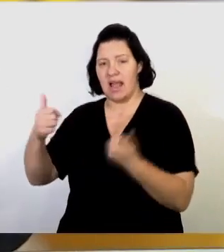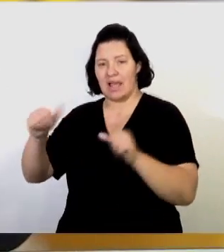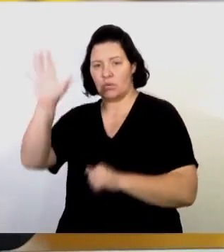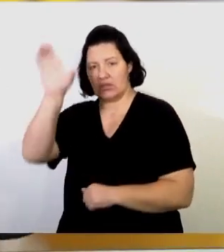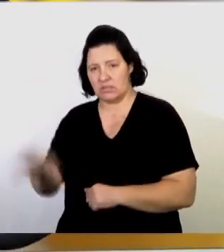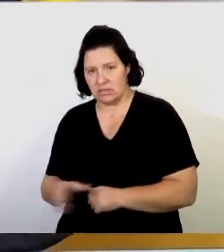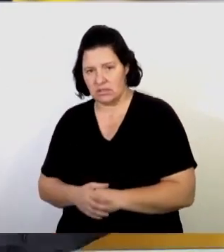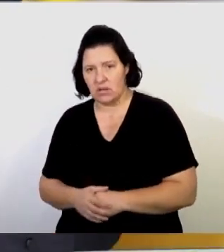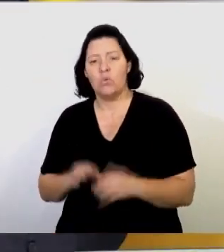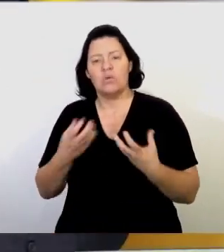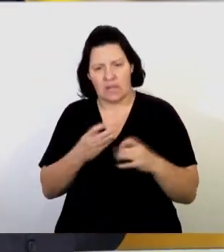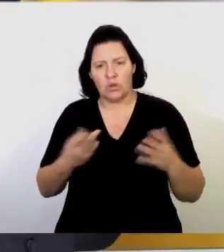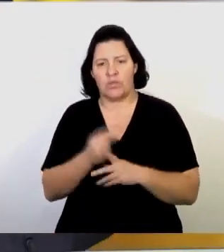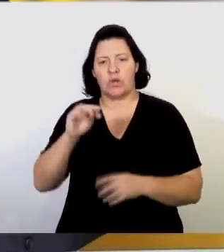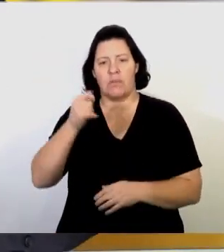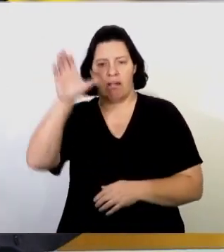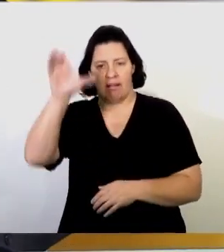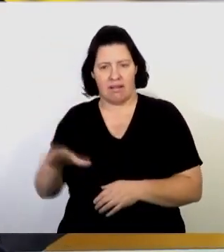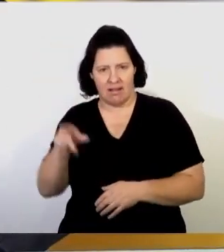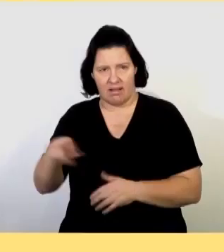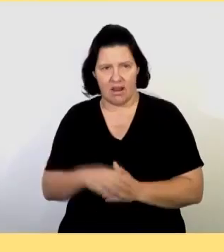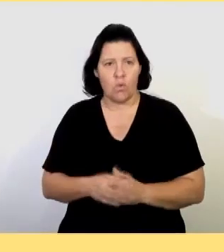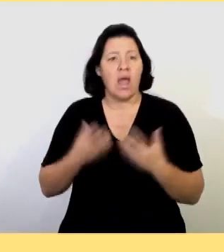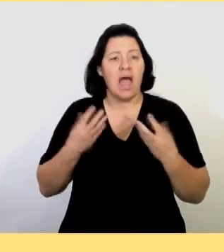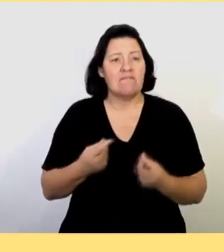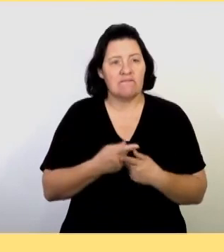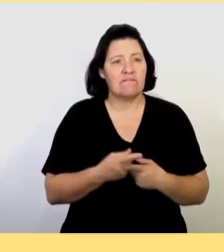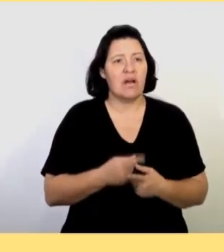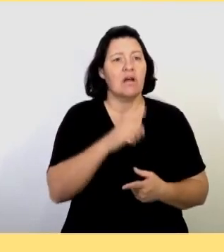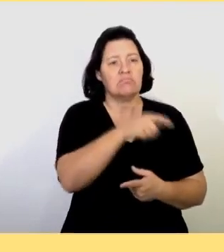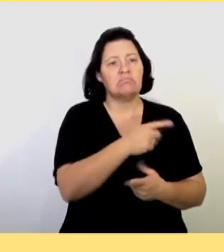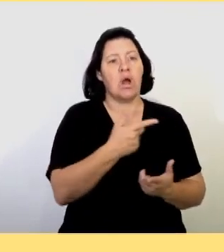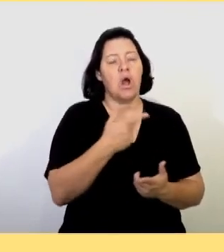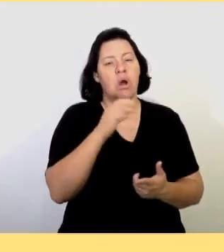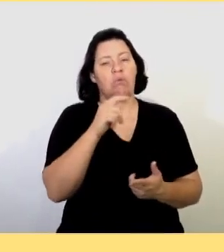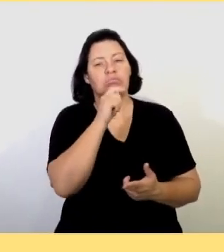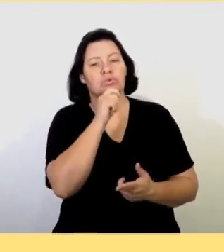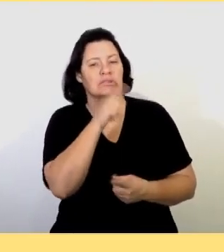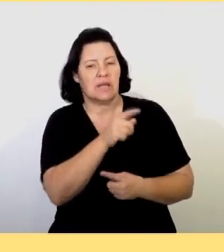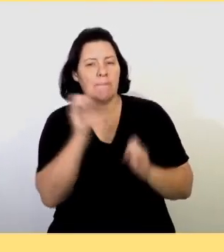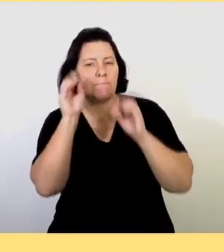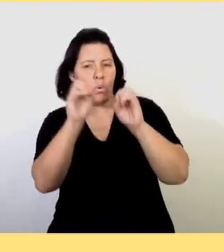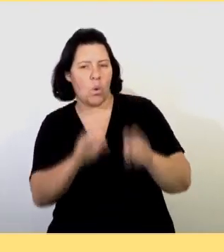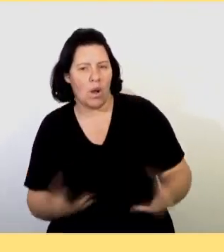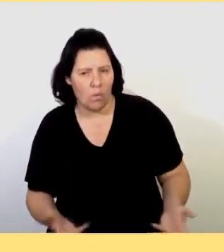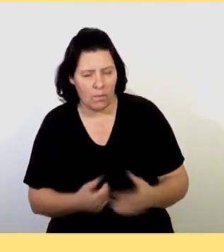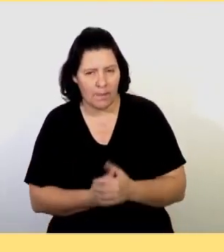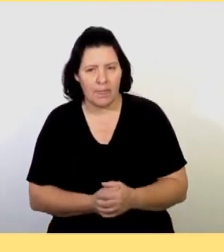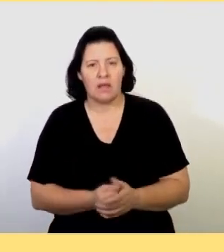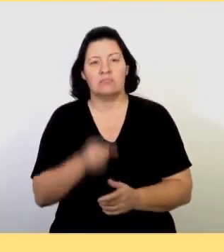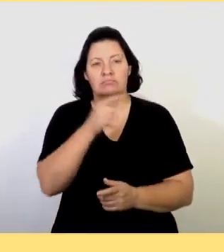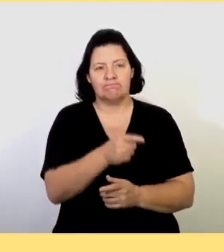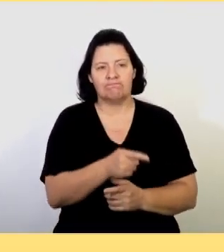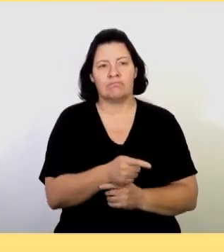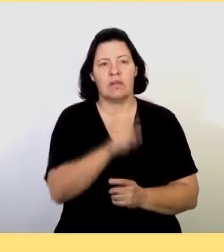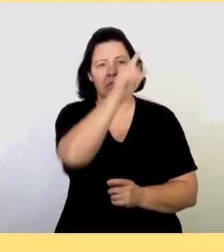section. Let's start with the nominal account section. What we have here is consumables. Let's see how we would post that. There it is.